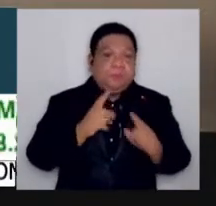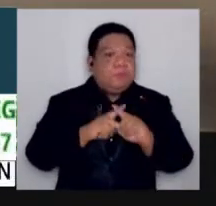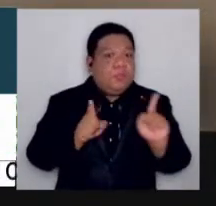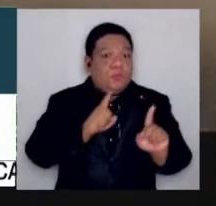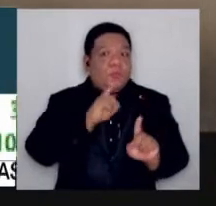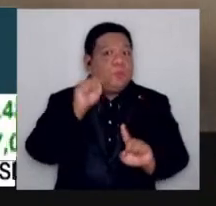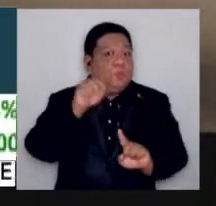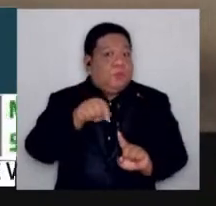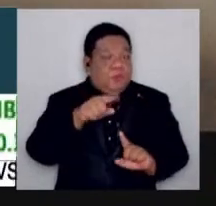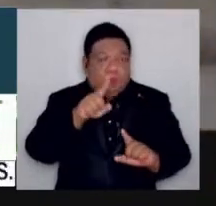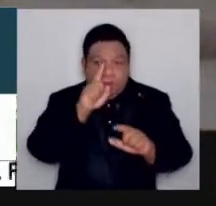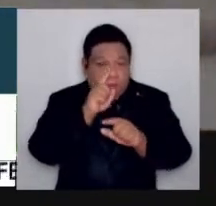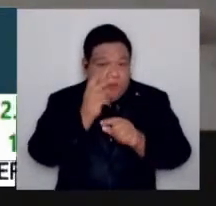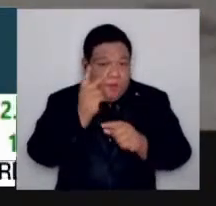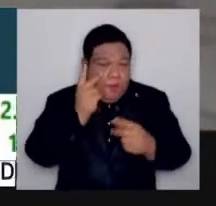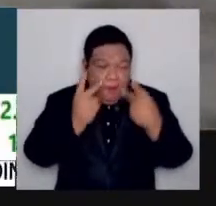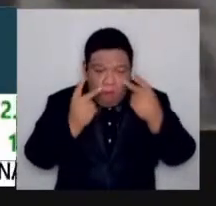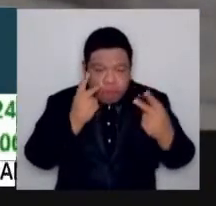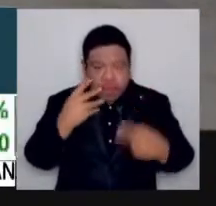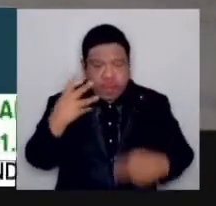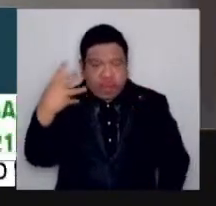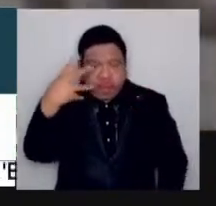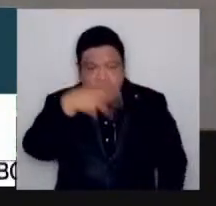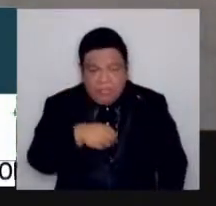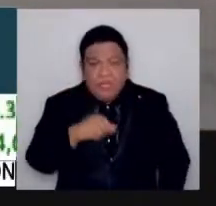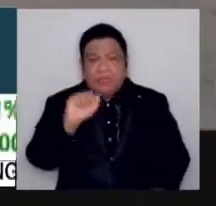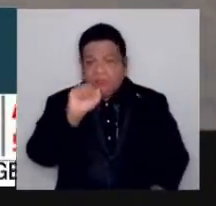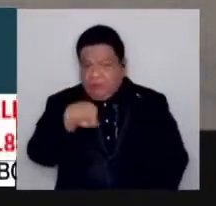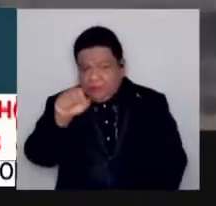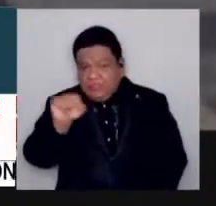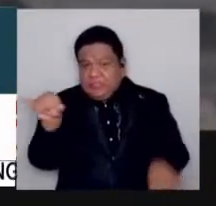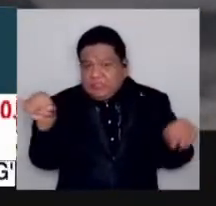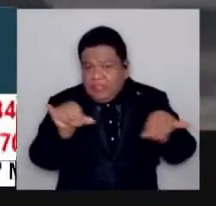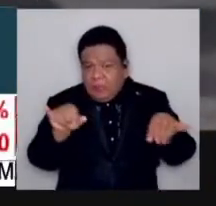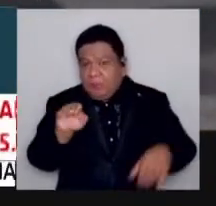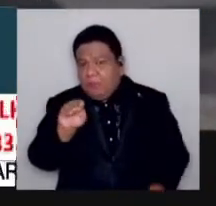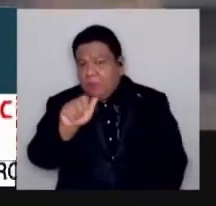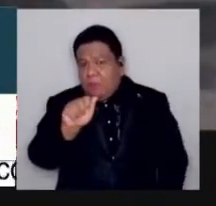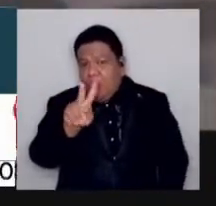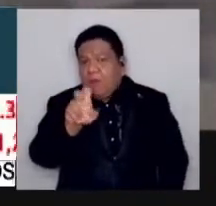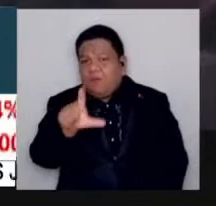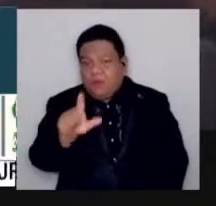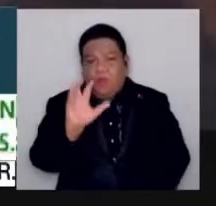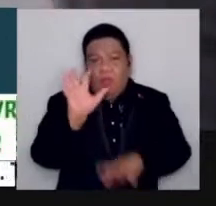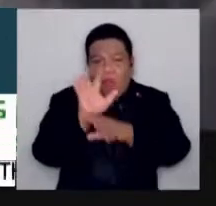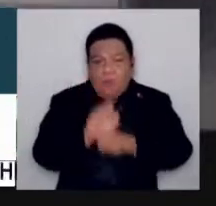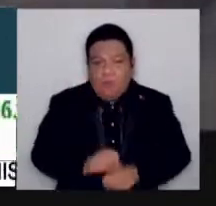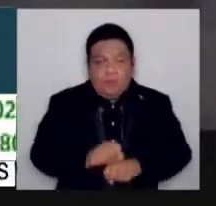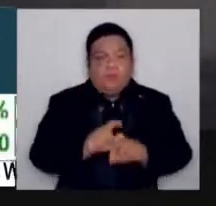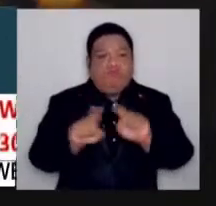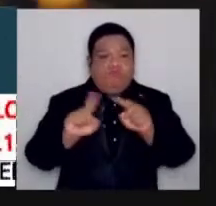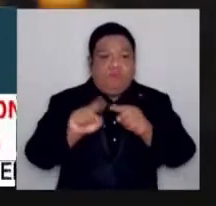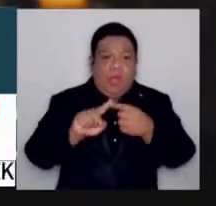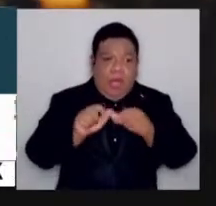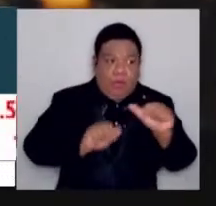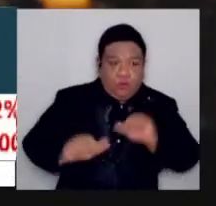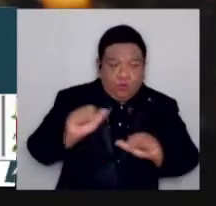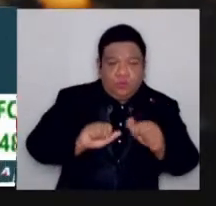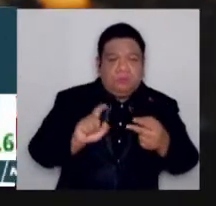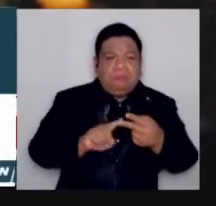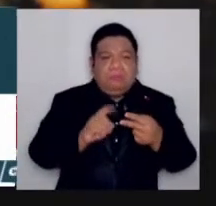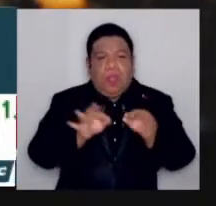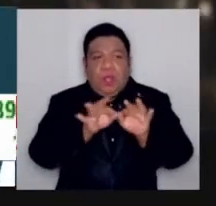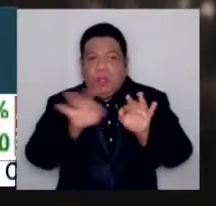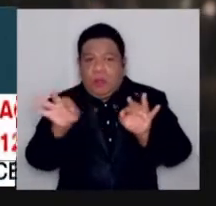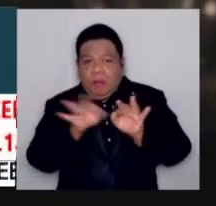visually pleasing, although it has the Marvel formula down pat. Bloated action scenes? Check. Corny one-liners? Check.